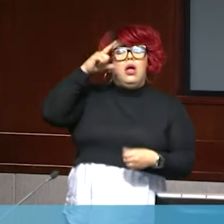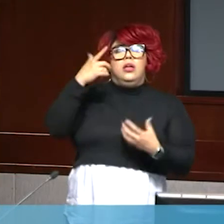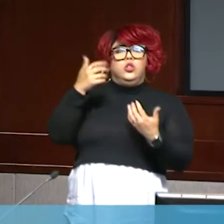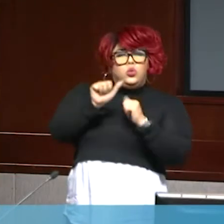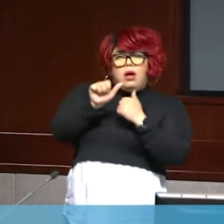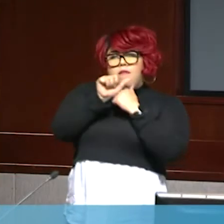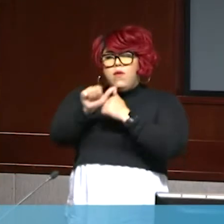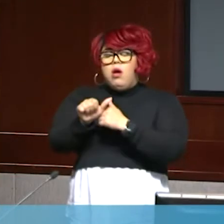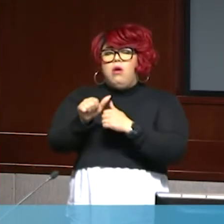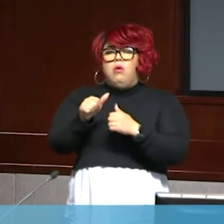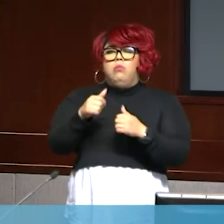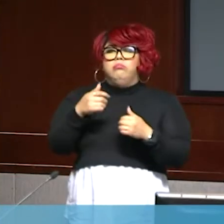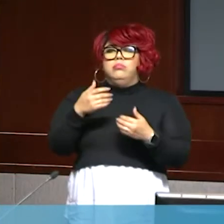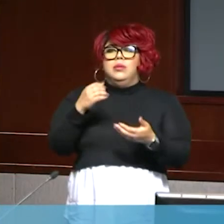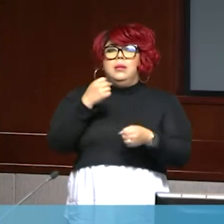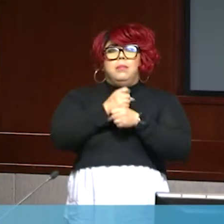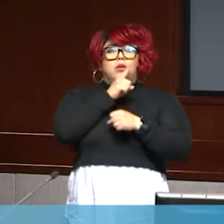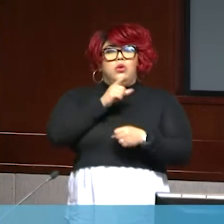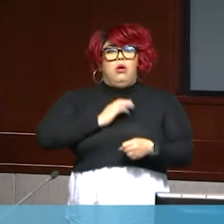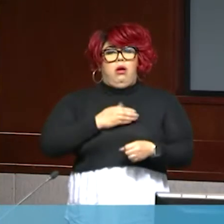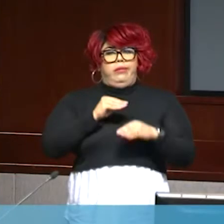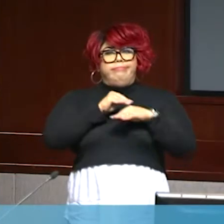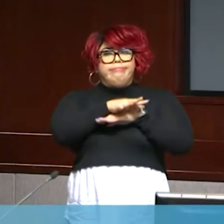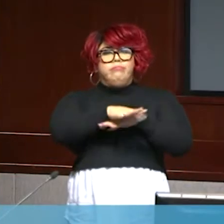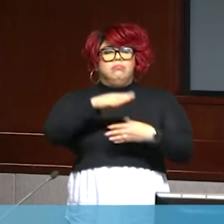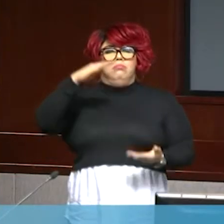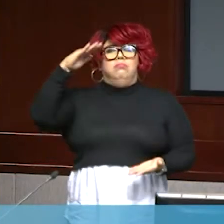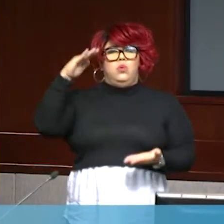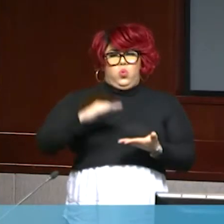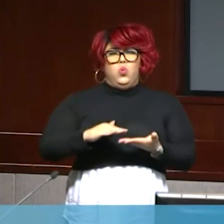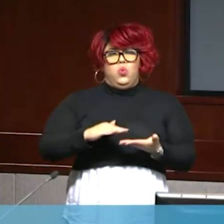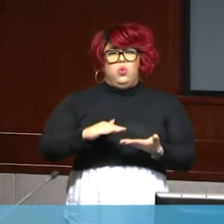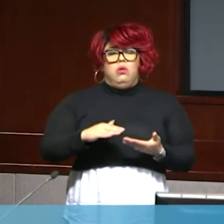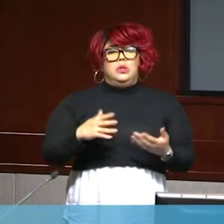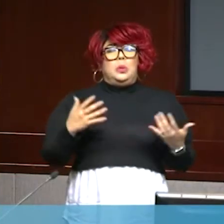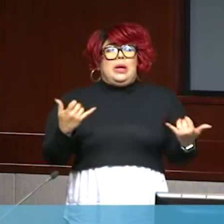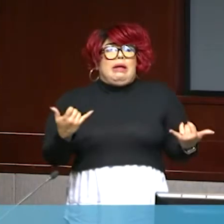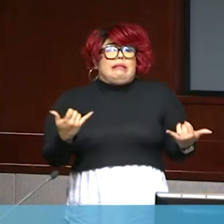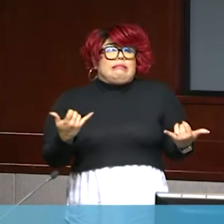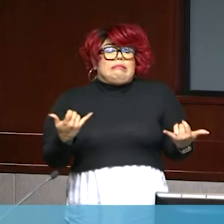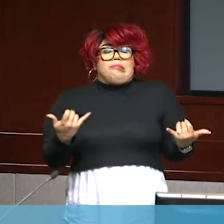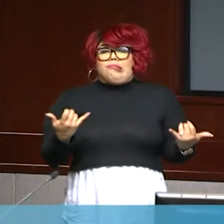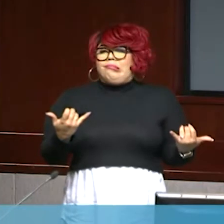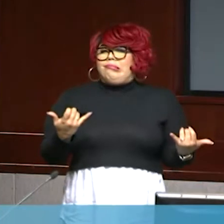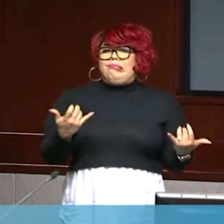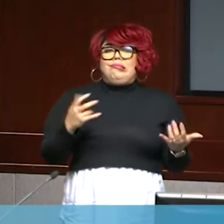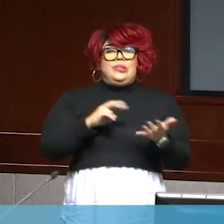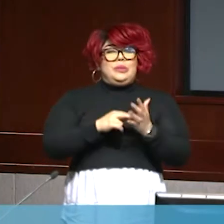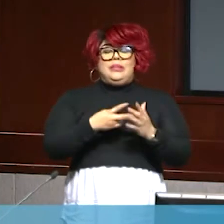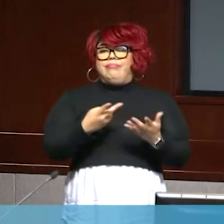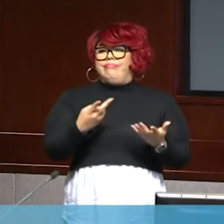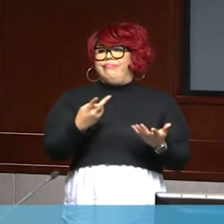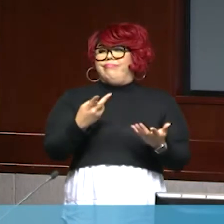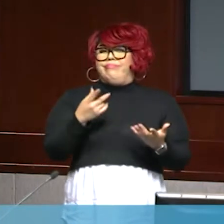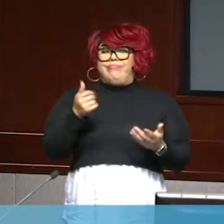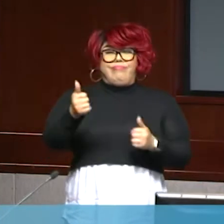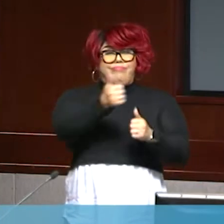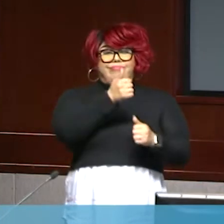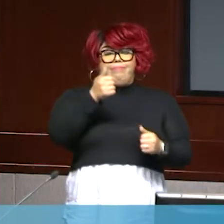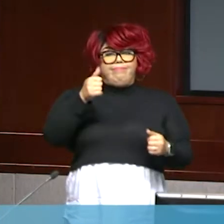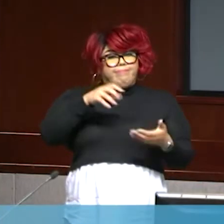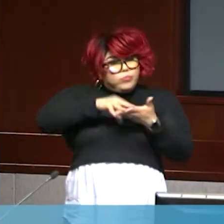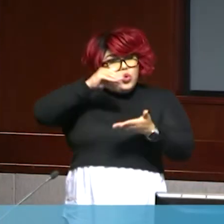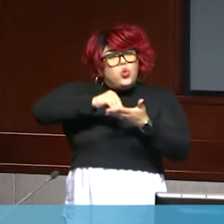our disease rates down. But right now, it's just a lot of educating the public and educating